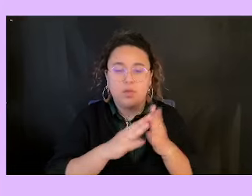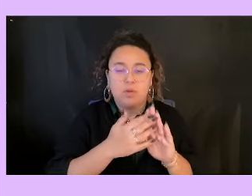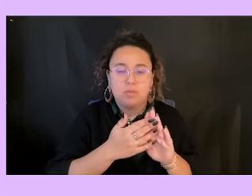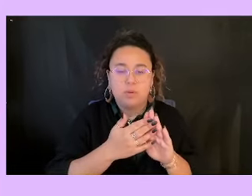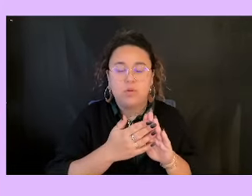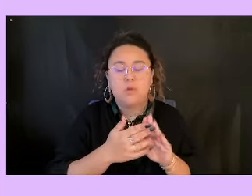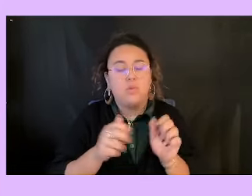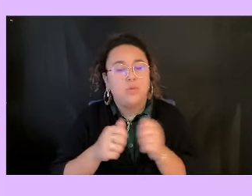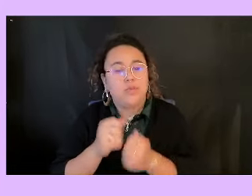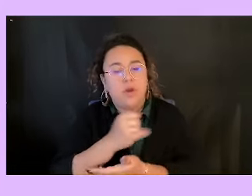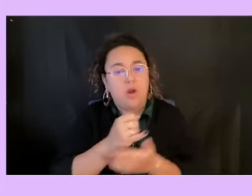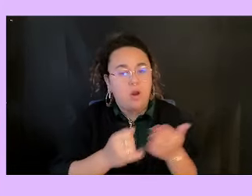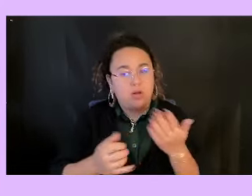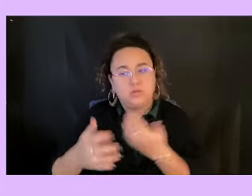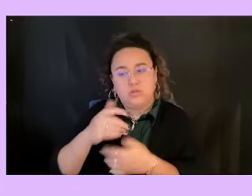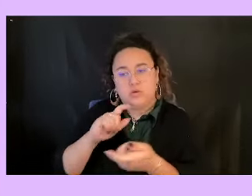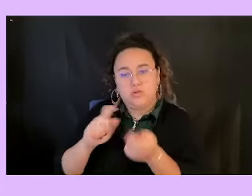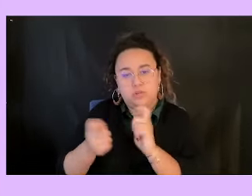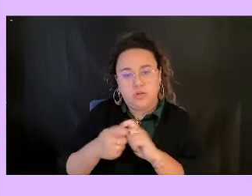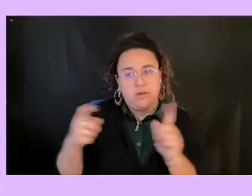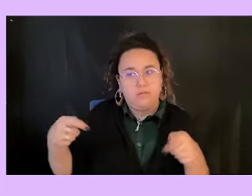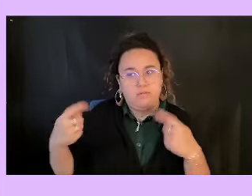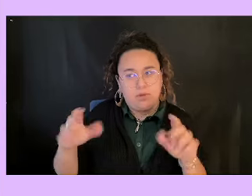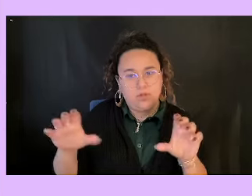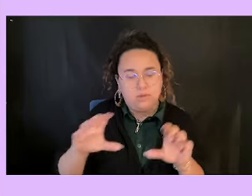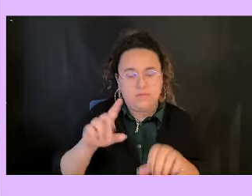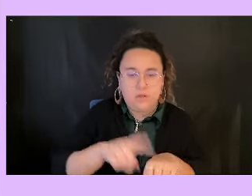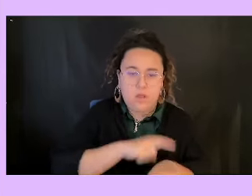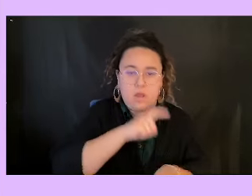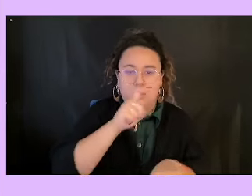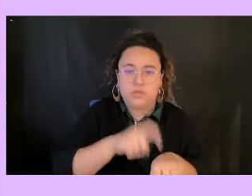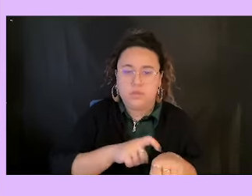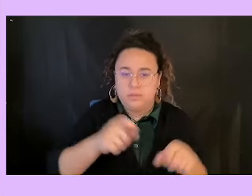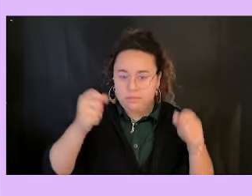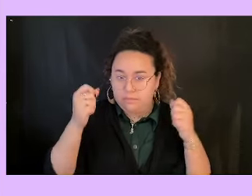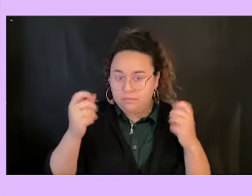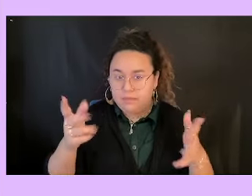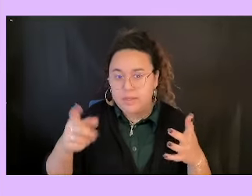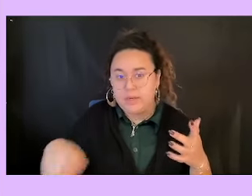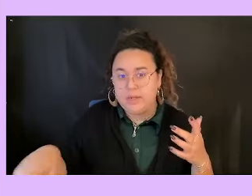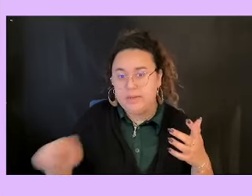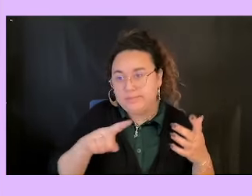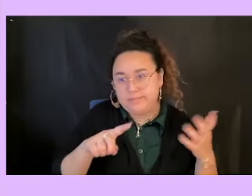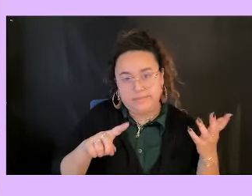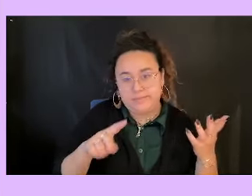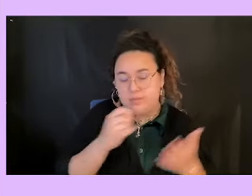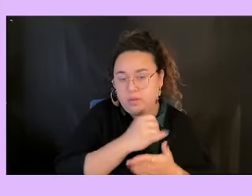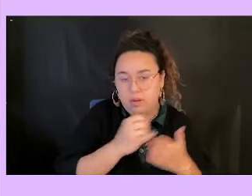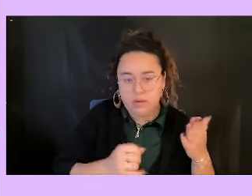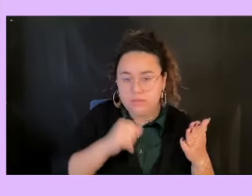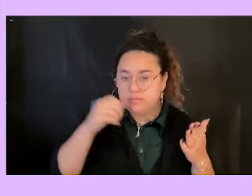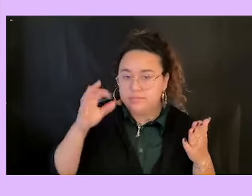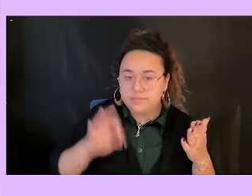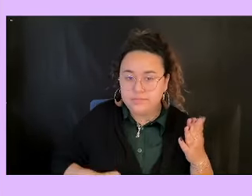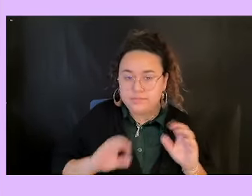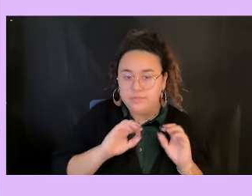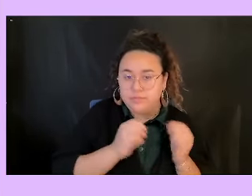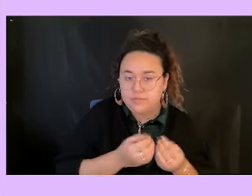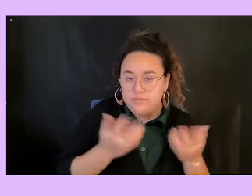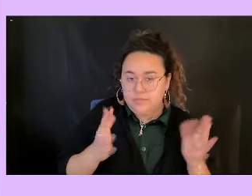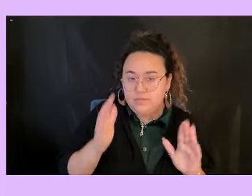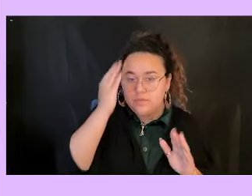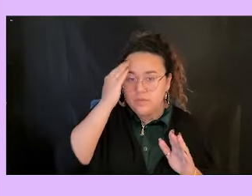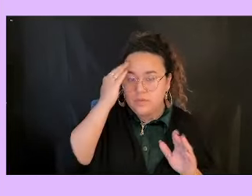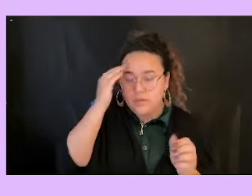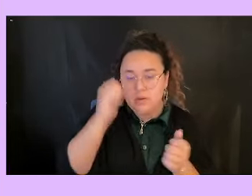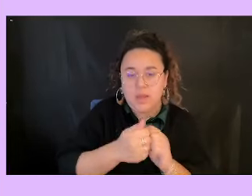change. That's what we've been doing for a very long time, and as lots of arts and nonprofit organizations know, how you